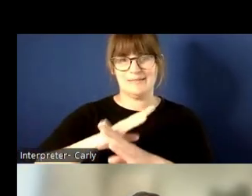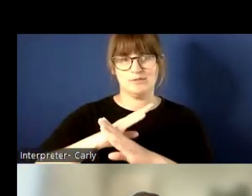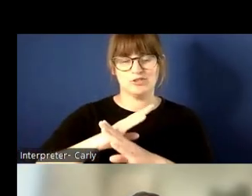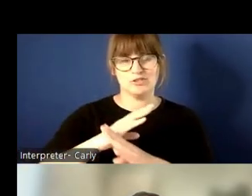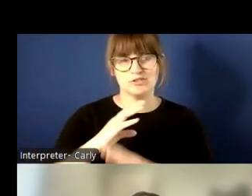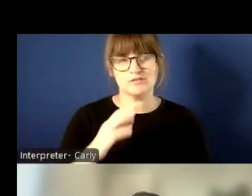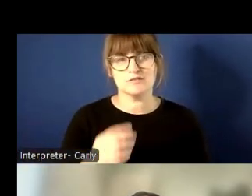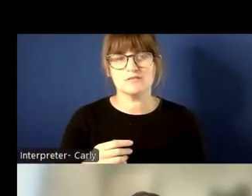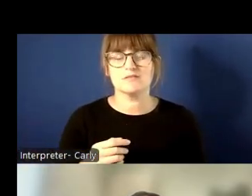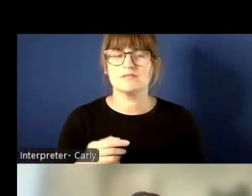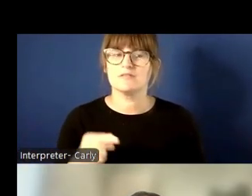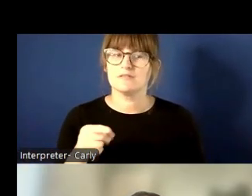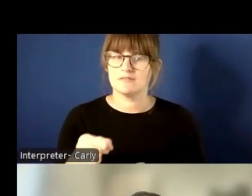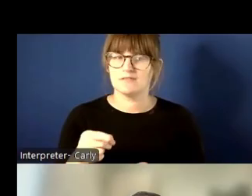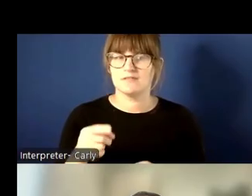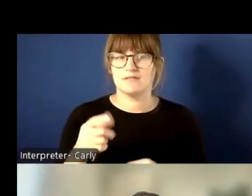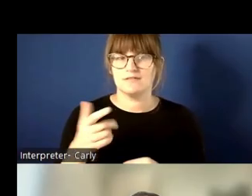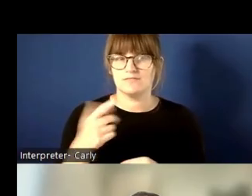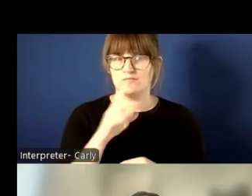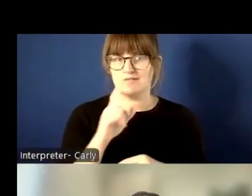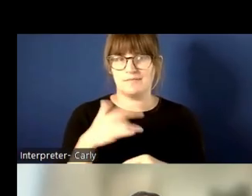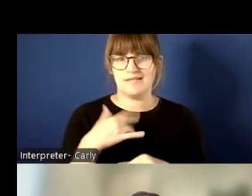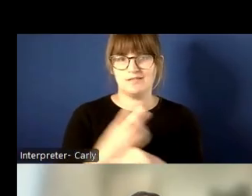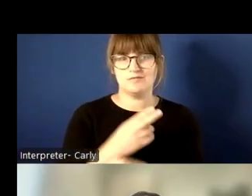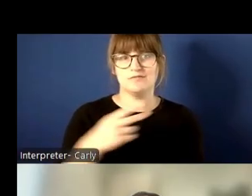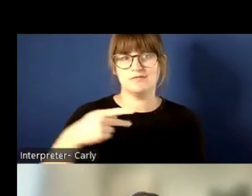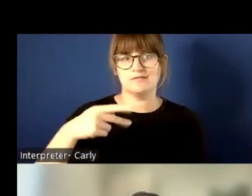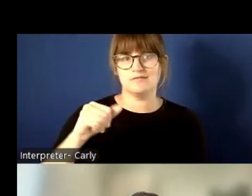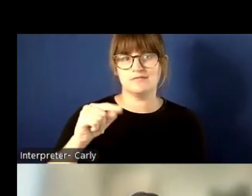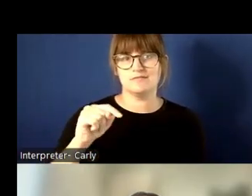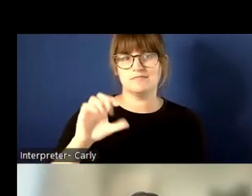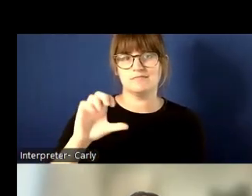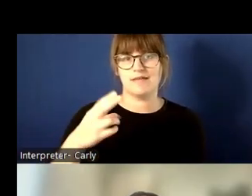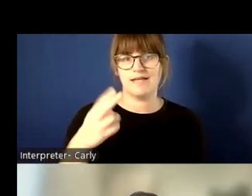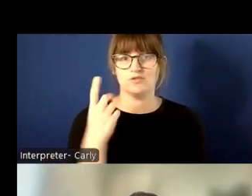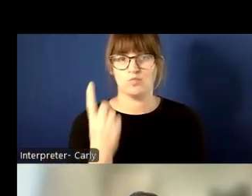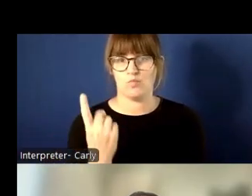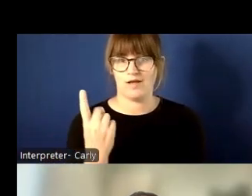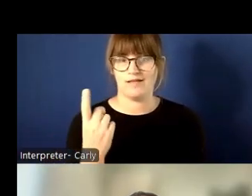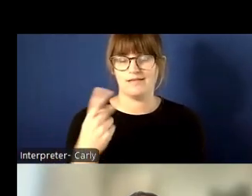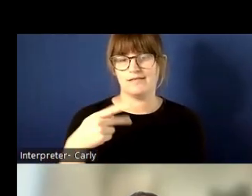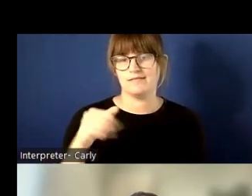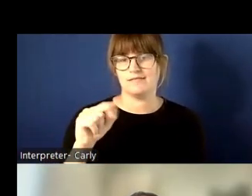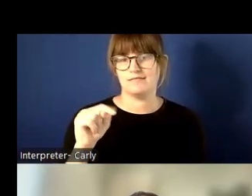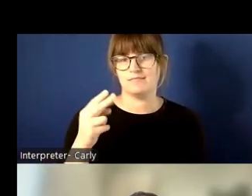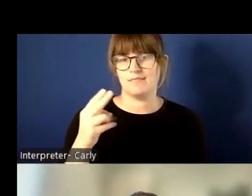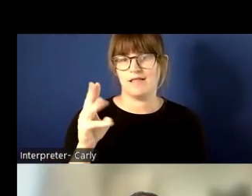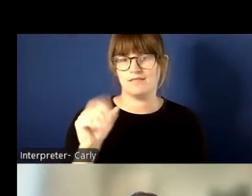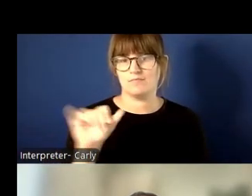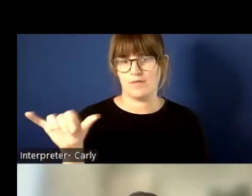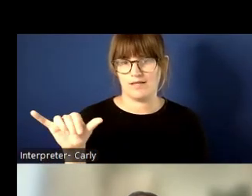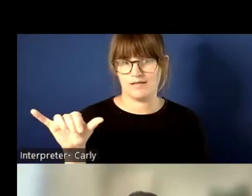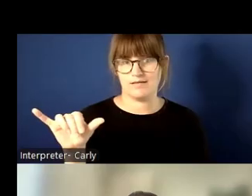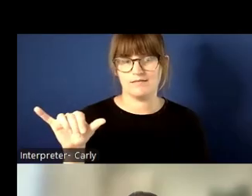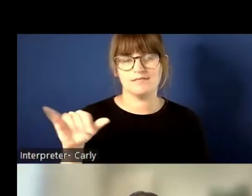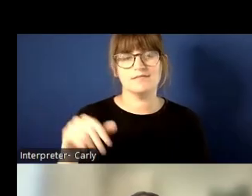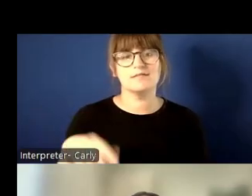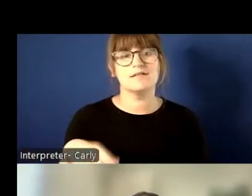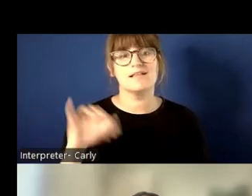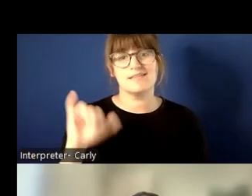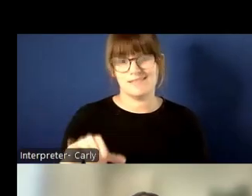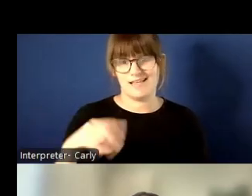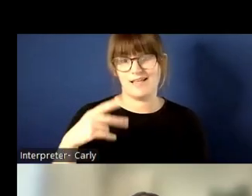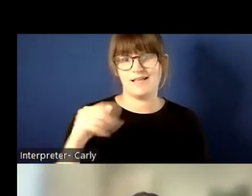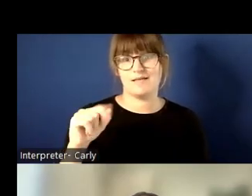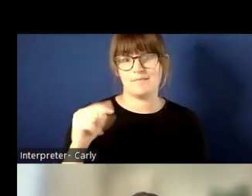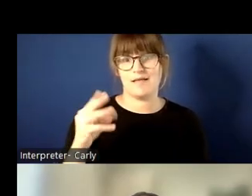carcinoma is the patch-1 pathway. Patch-1 would normally inhibit smooth end, and by an inhibition of this pathway, then